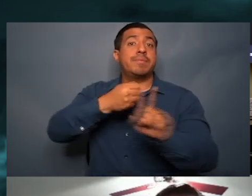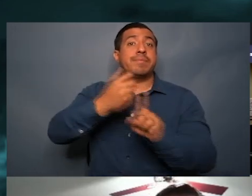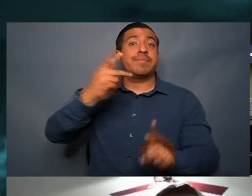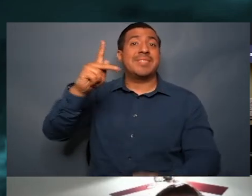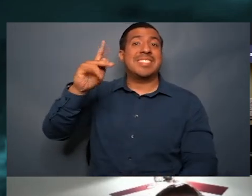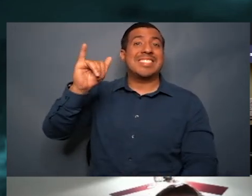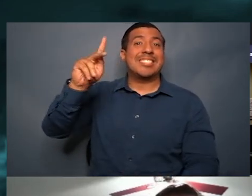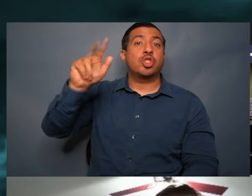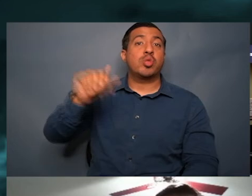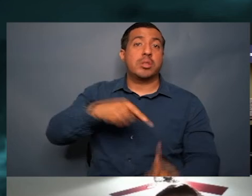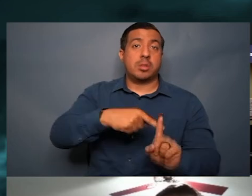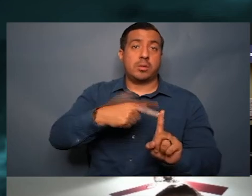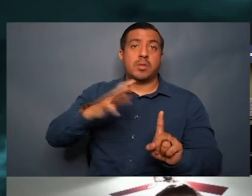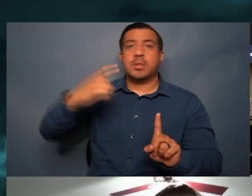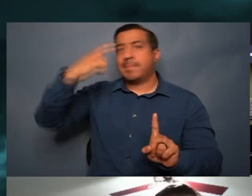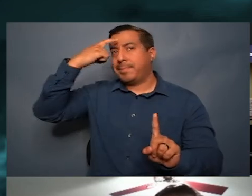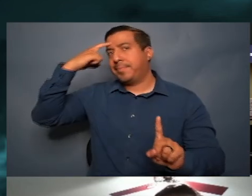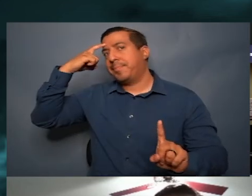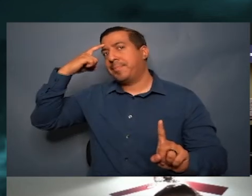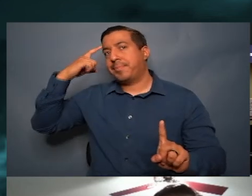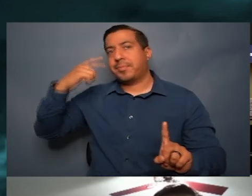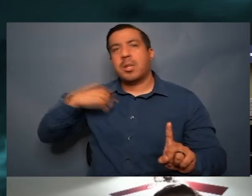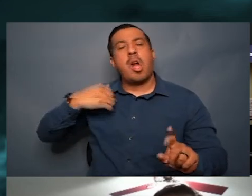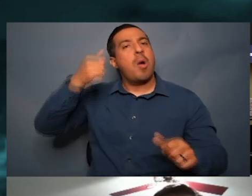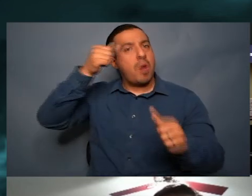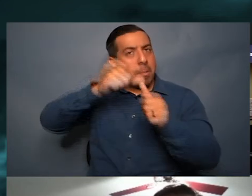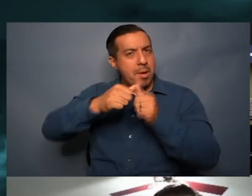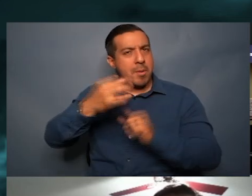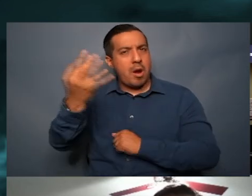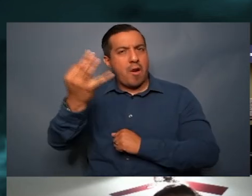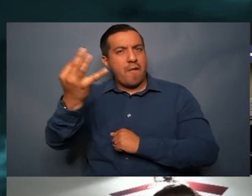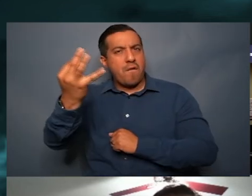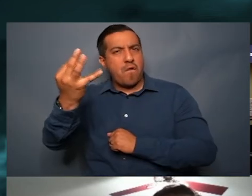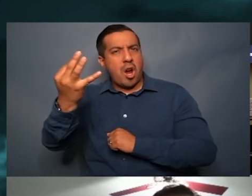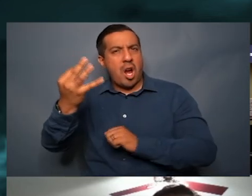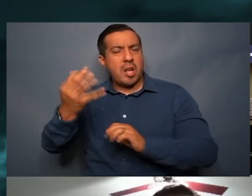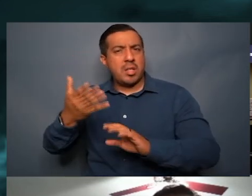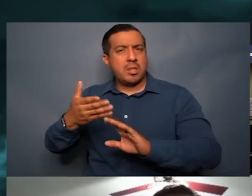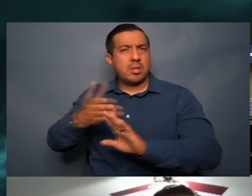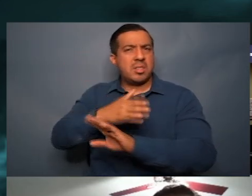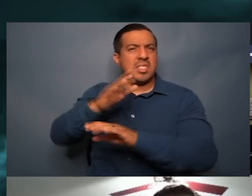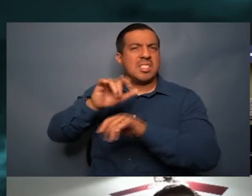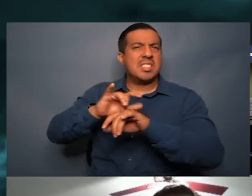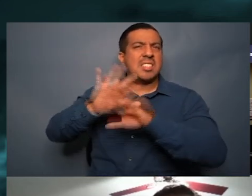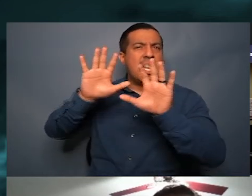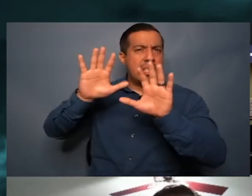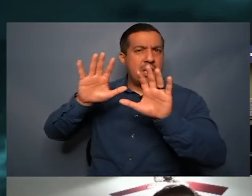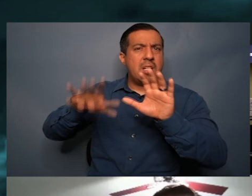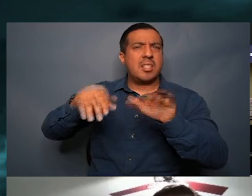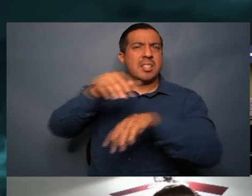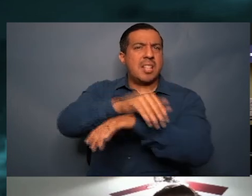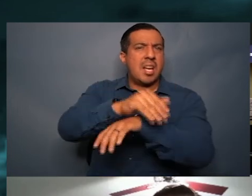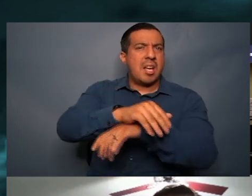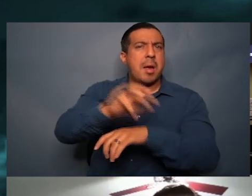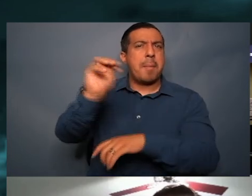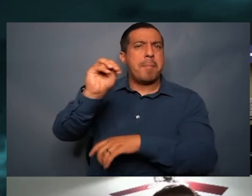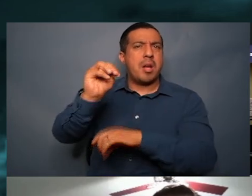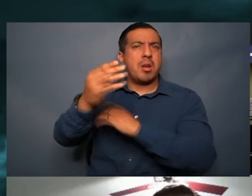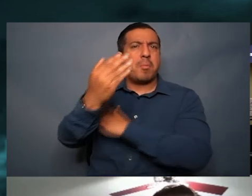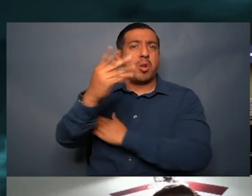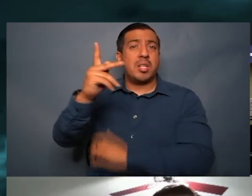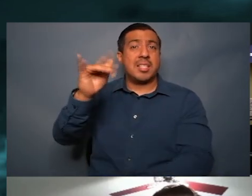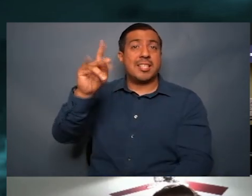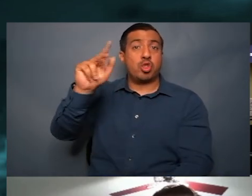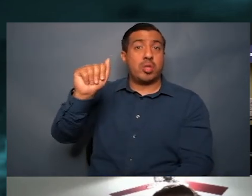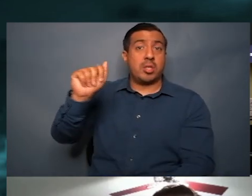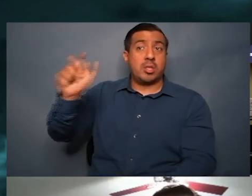Katrina. And I'll never forget the Friday before the Sunday night and Monday morning that Katrina hit. I was able